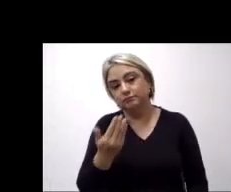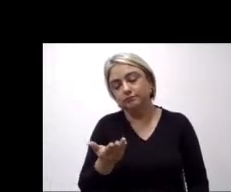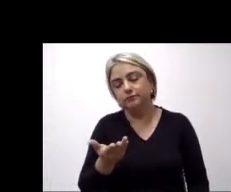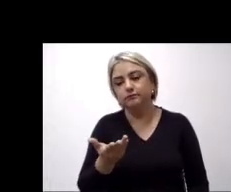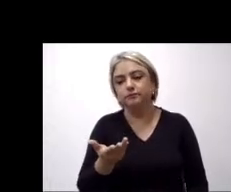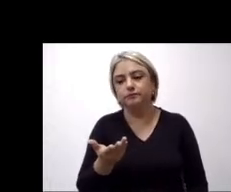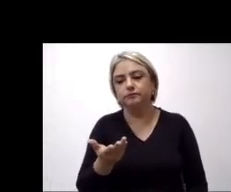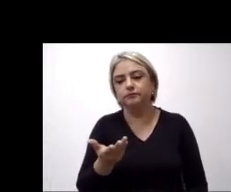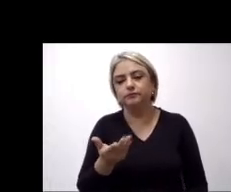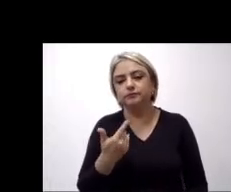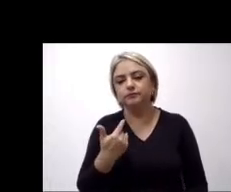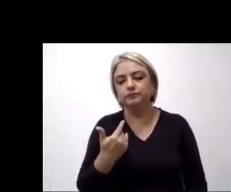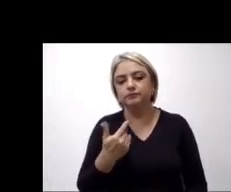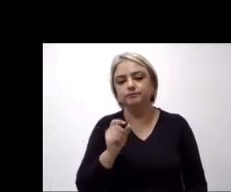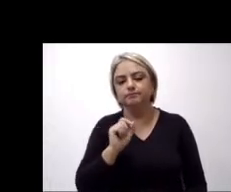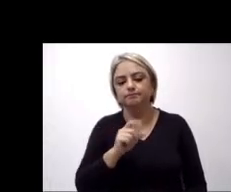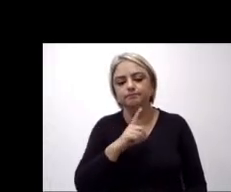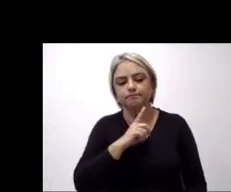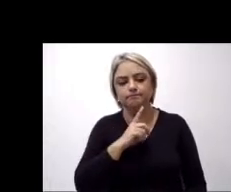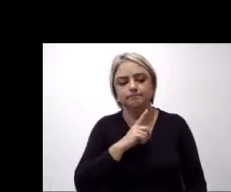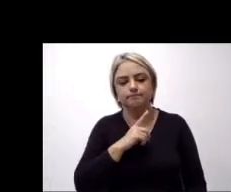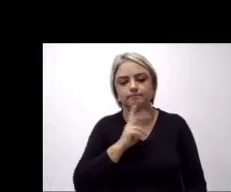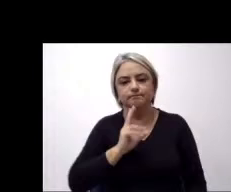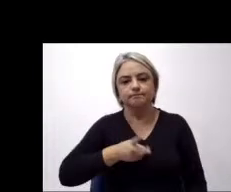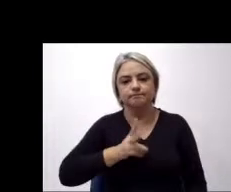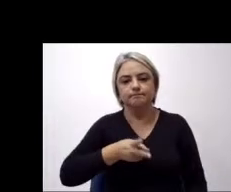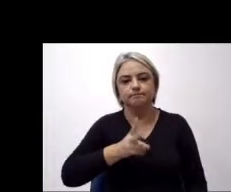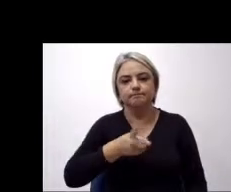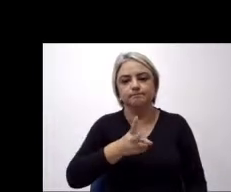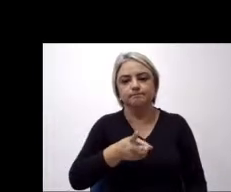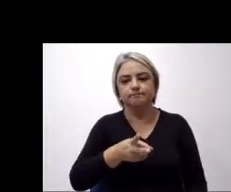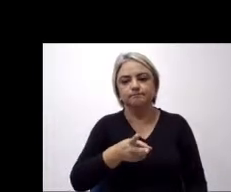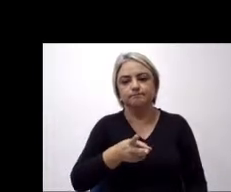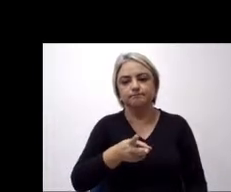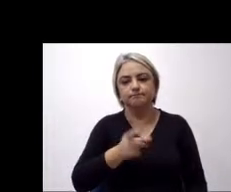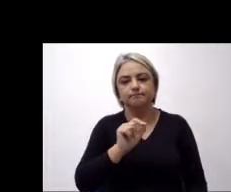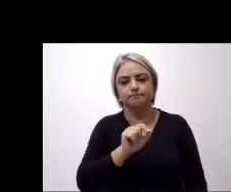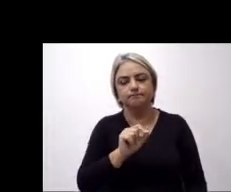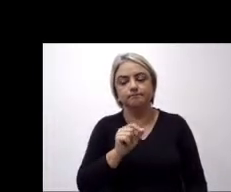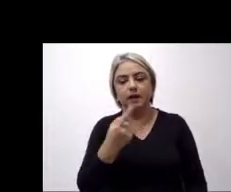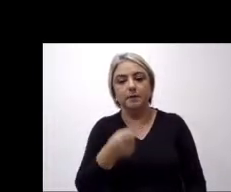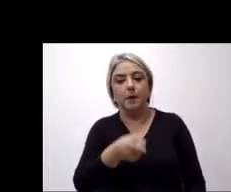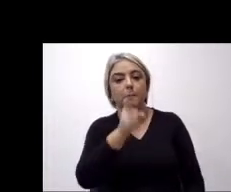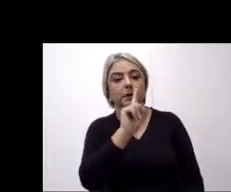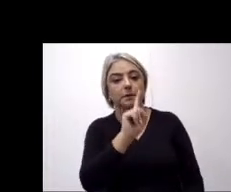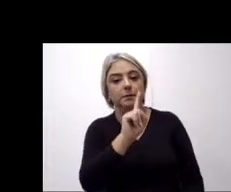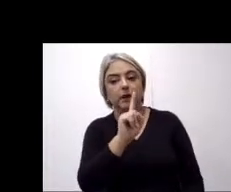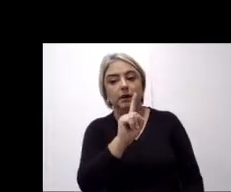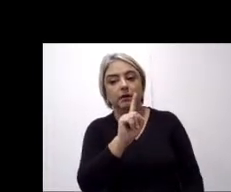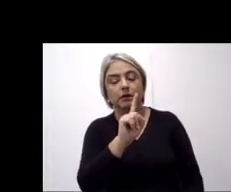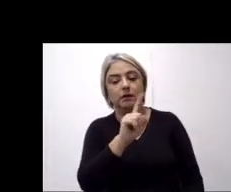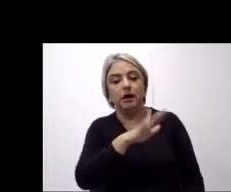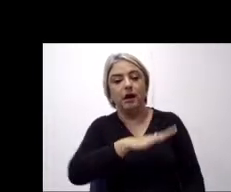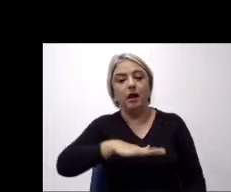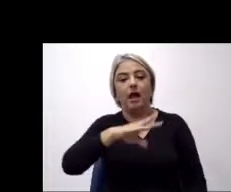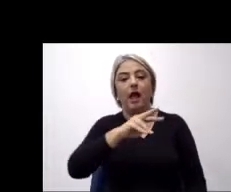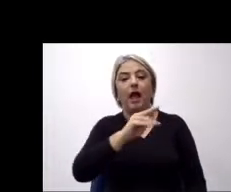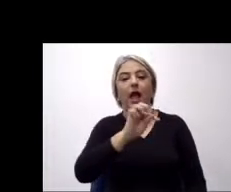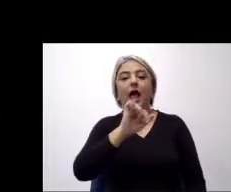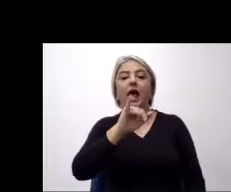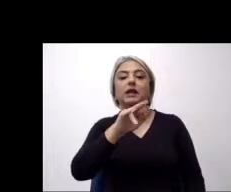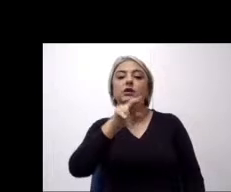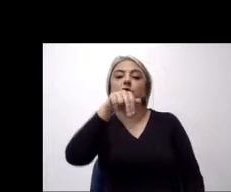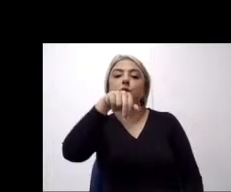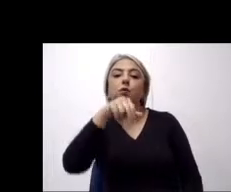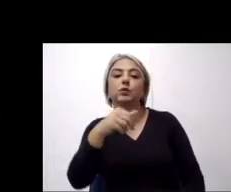some continuum between different situations. The first one I call this a Polycyatrium. What is a Polycyatrium? Is